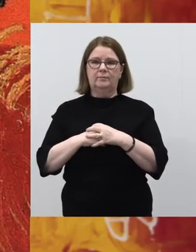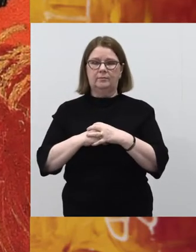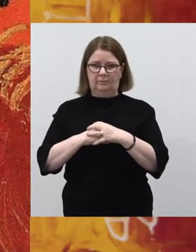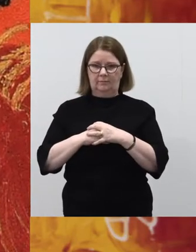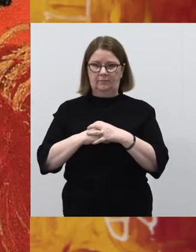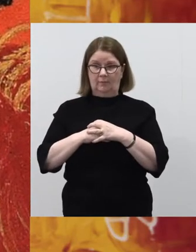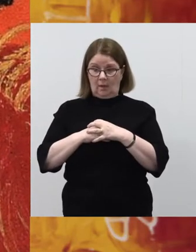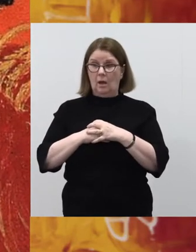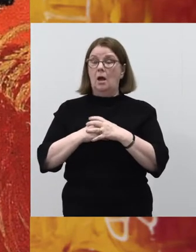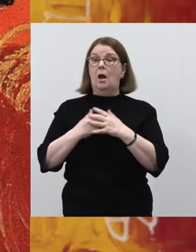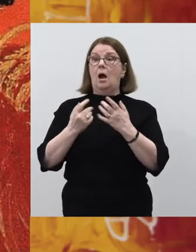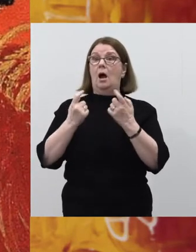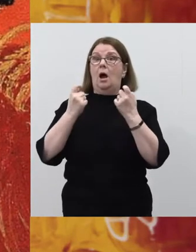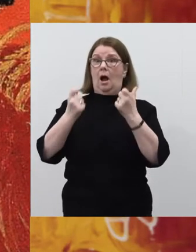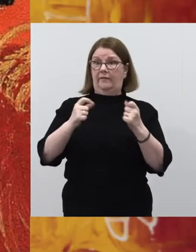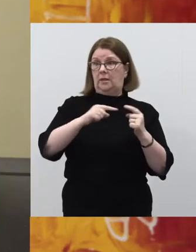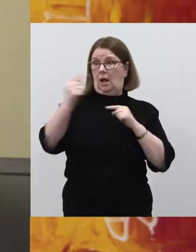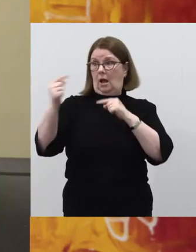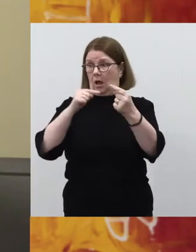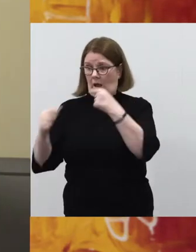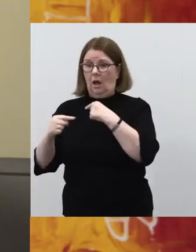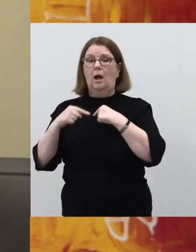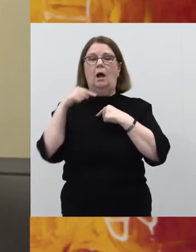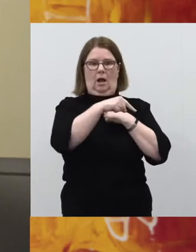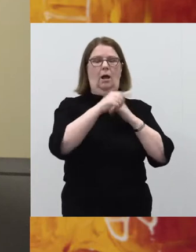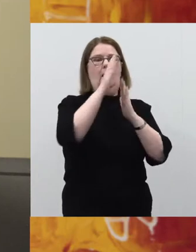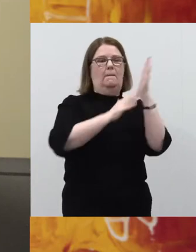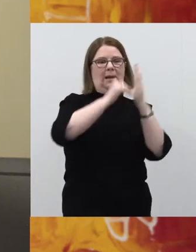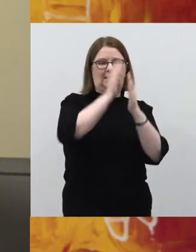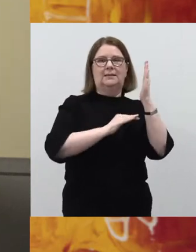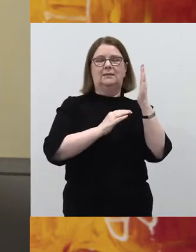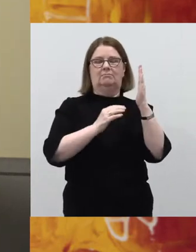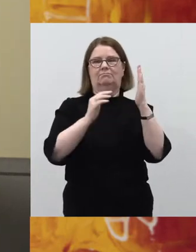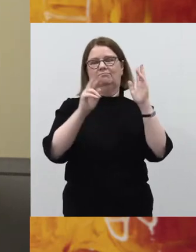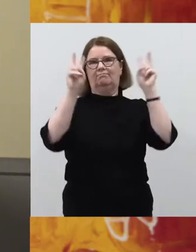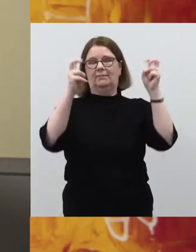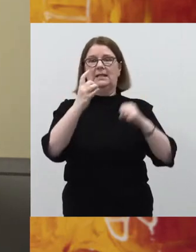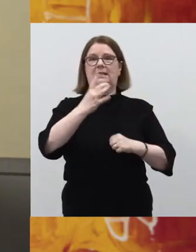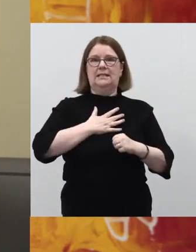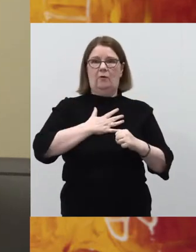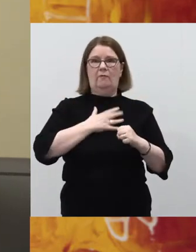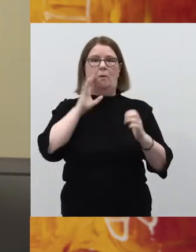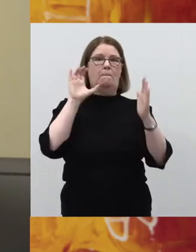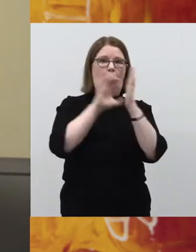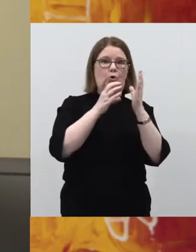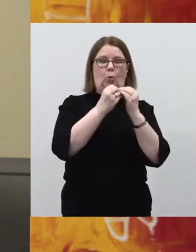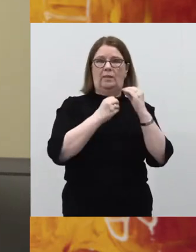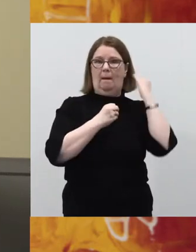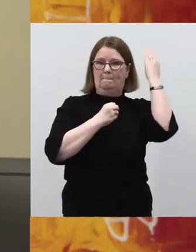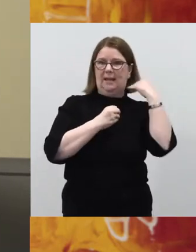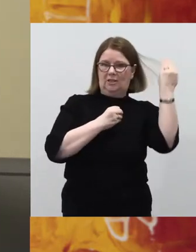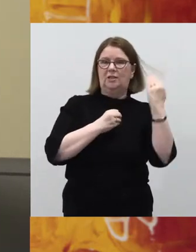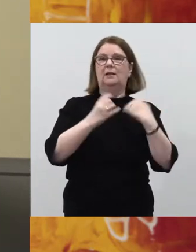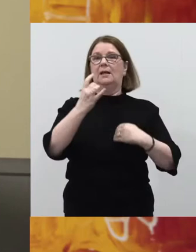example of mental instability and artistic genius. But those two self-portraits are an enigma, as you can see.